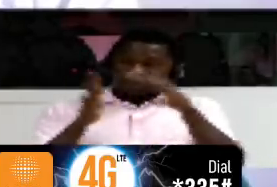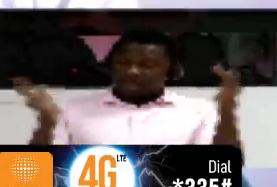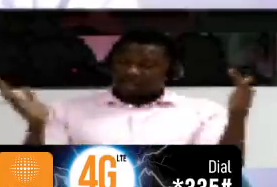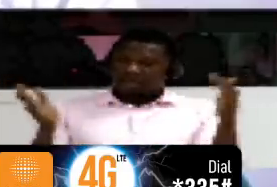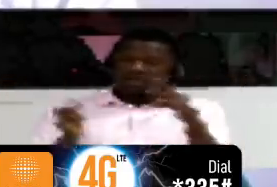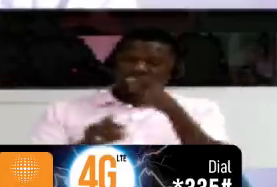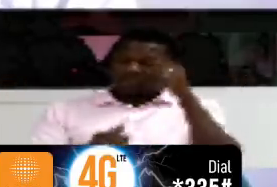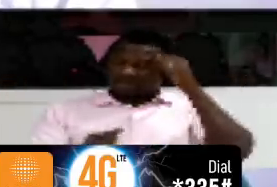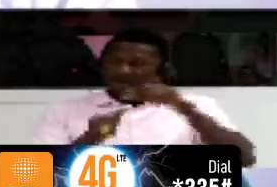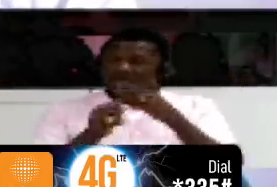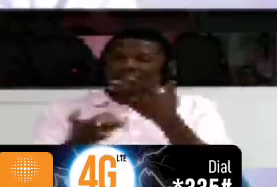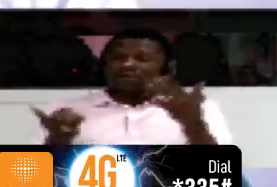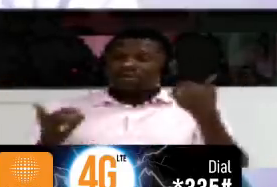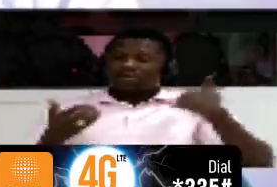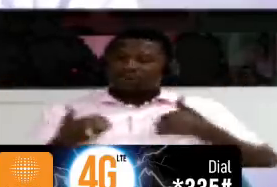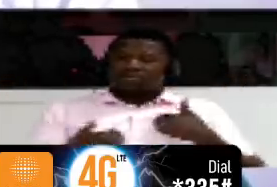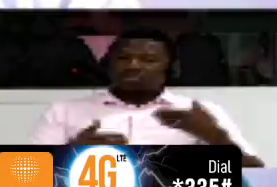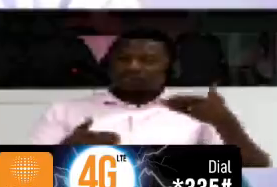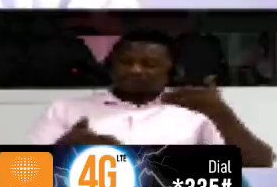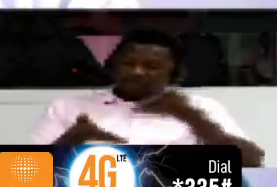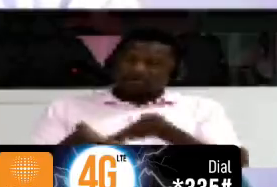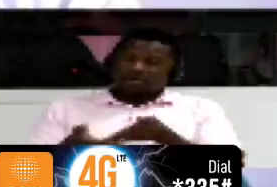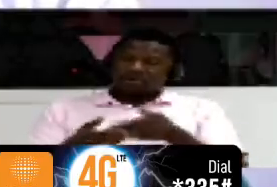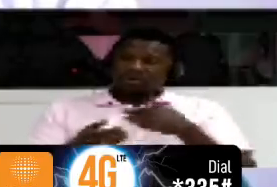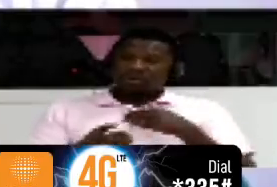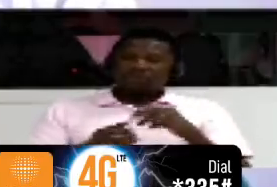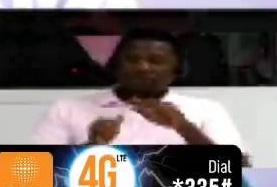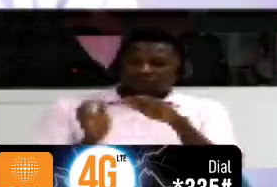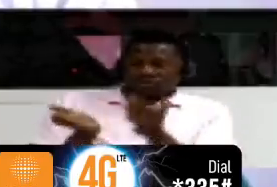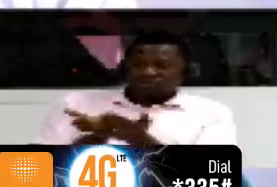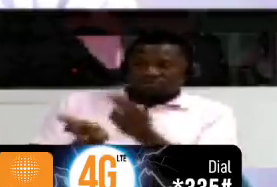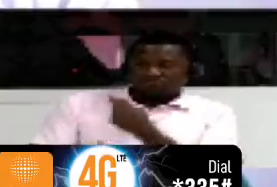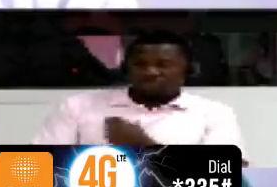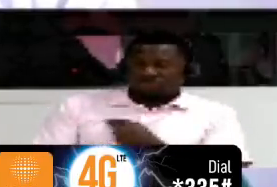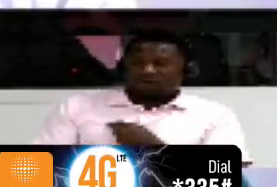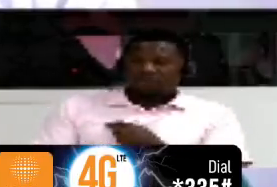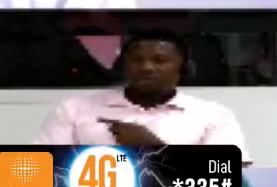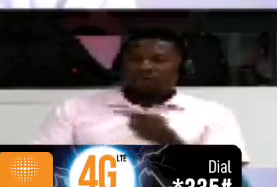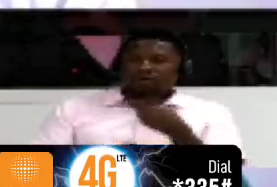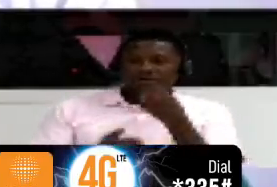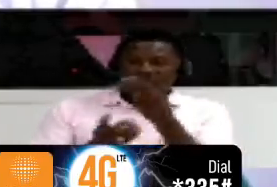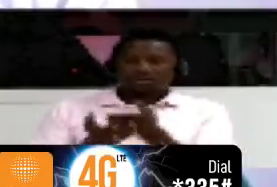people fell under the sub-union, which is where you were part of? This over 1,000 plus.